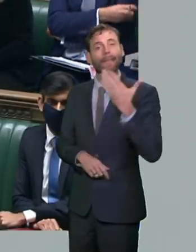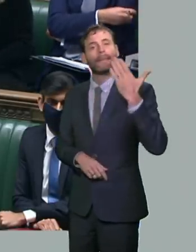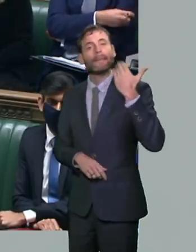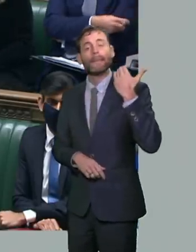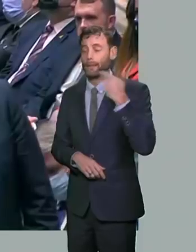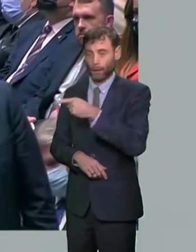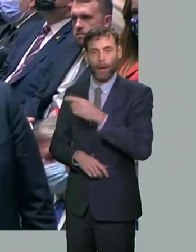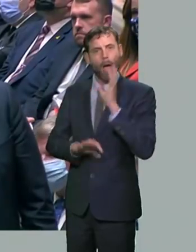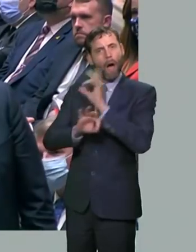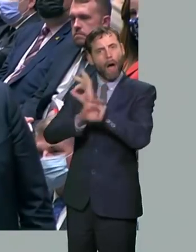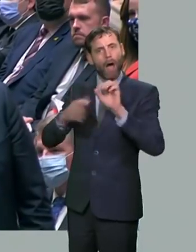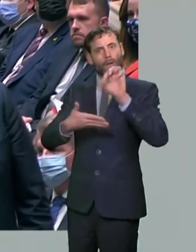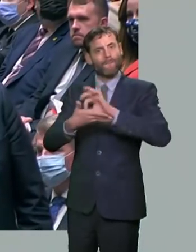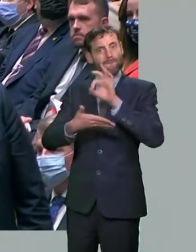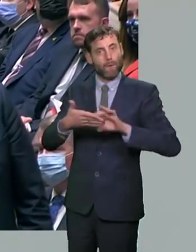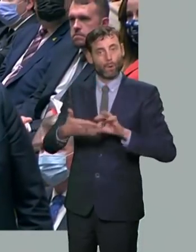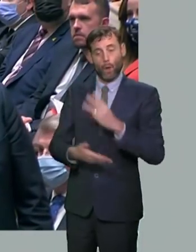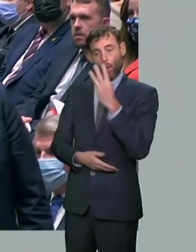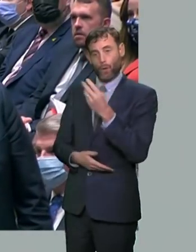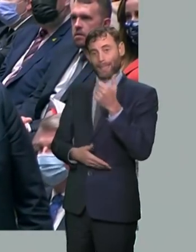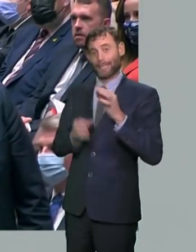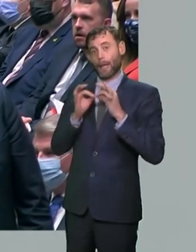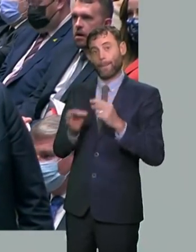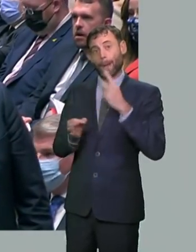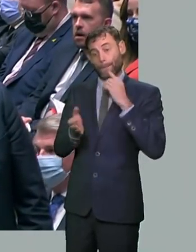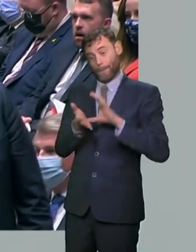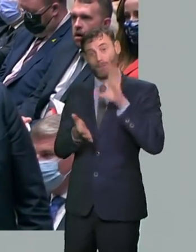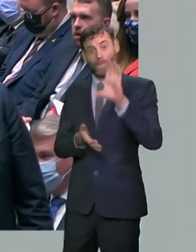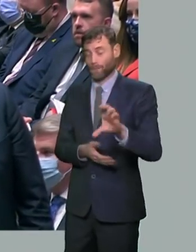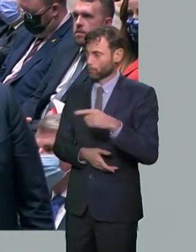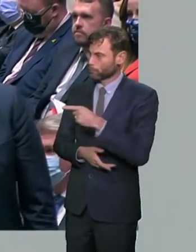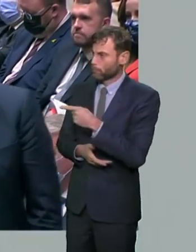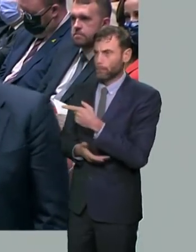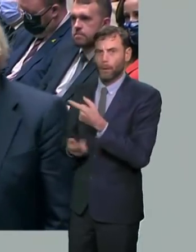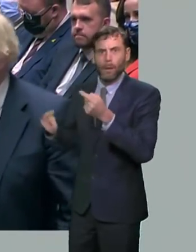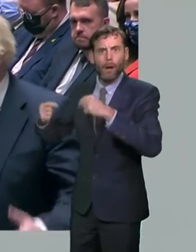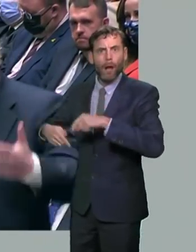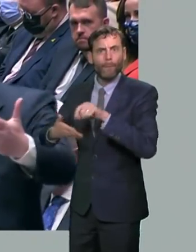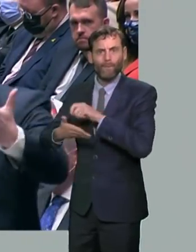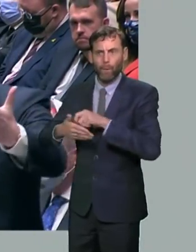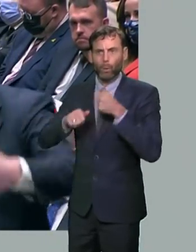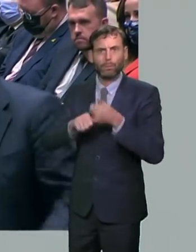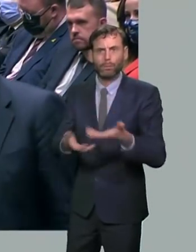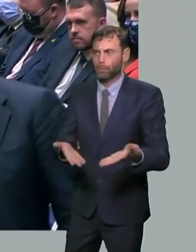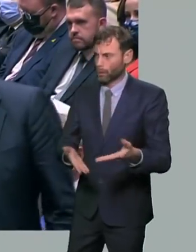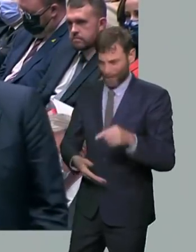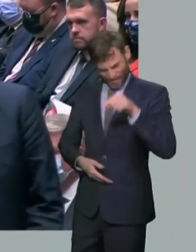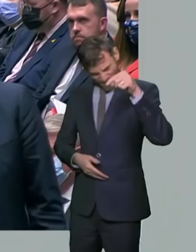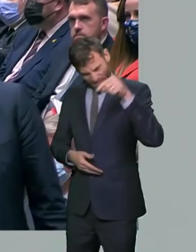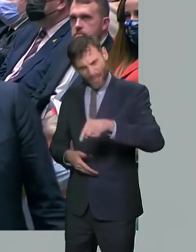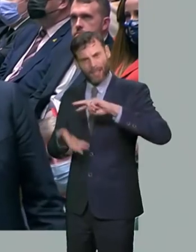they failed to vote for the £36 billion that will enable us to fix this and to help people up and down the